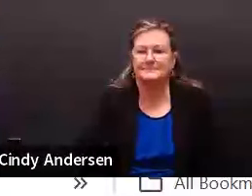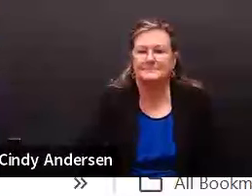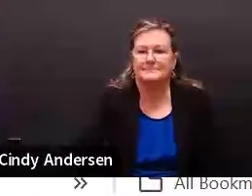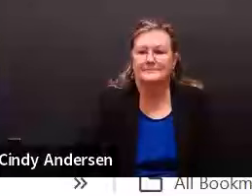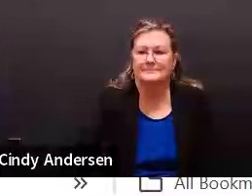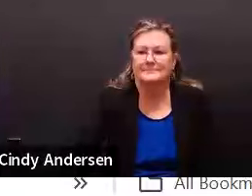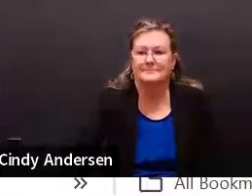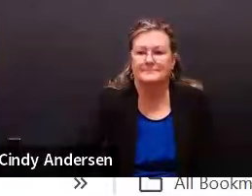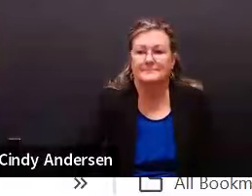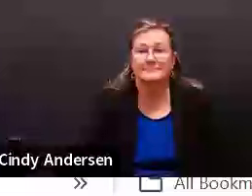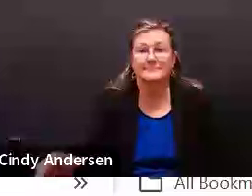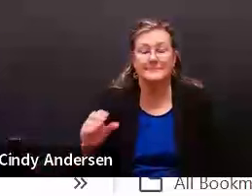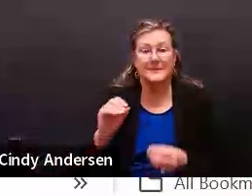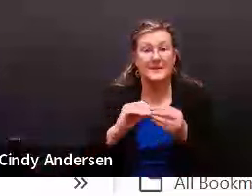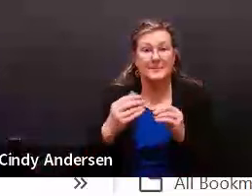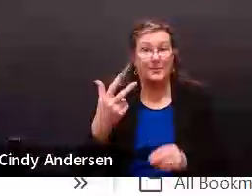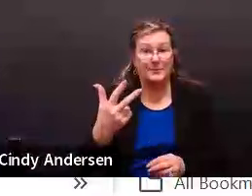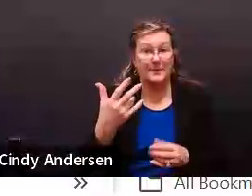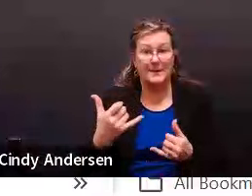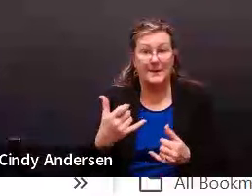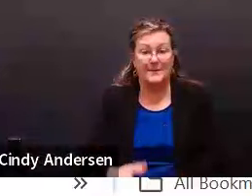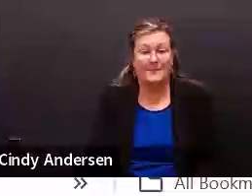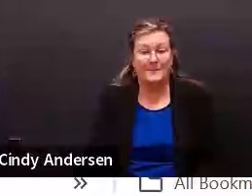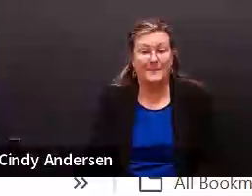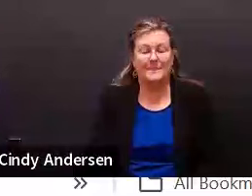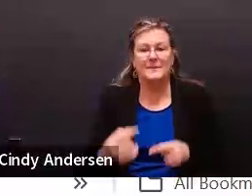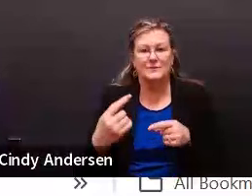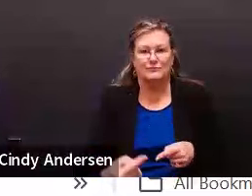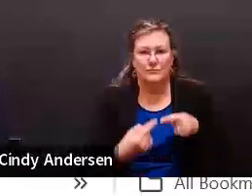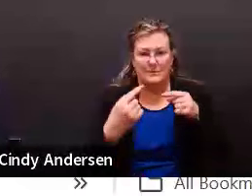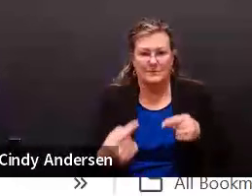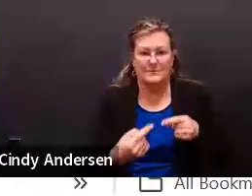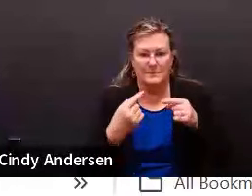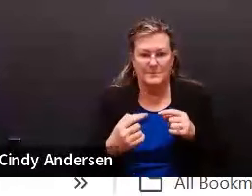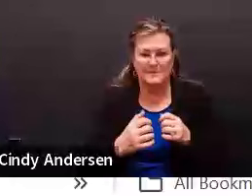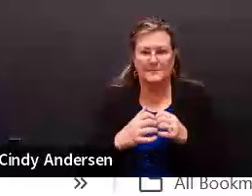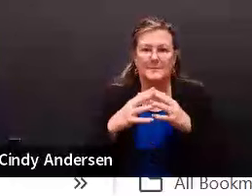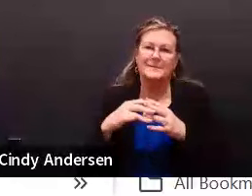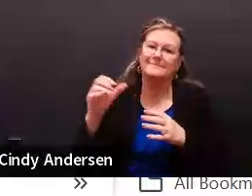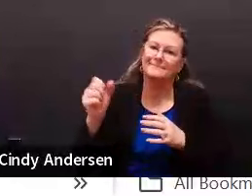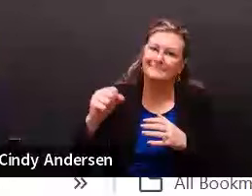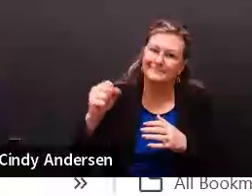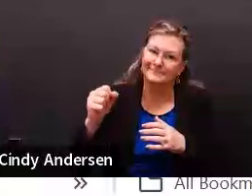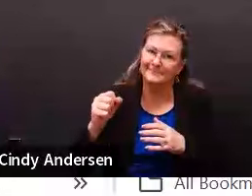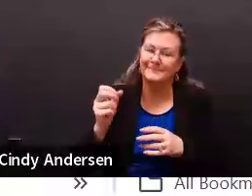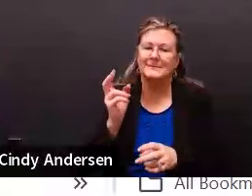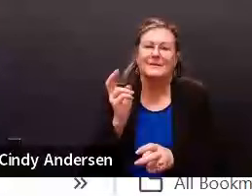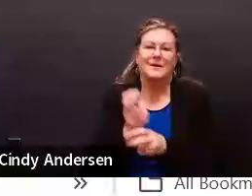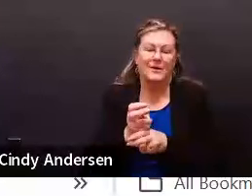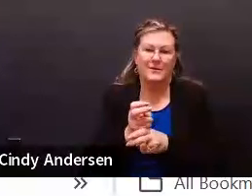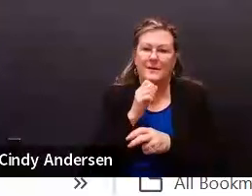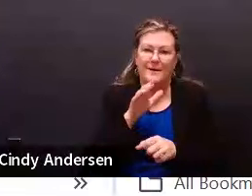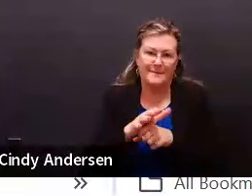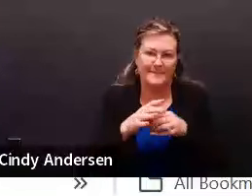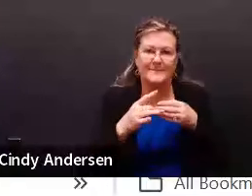All right, should we go to question 3? Okay, struggles implementing. So yes, difficulty with lack of